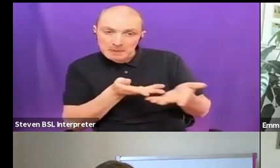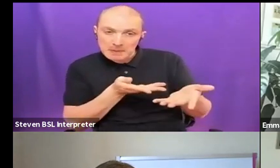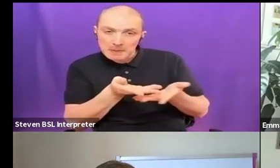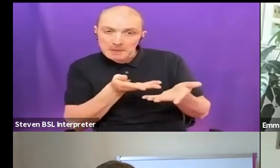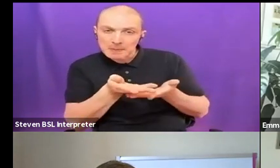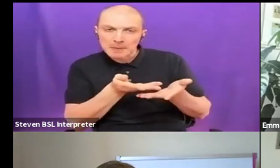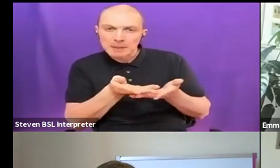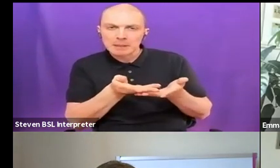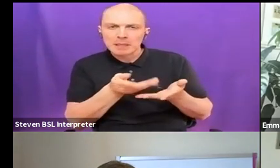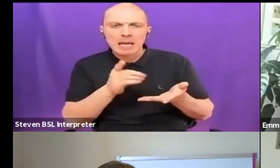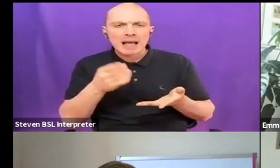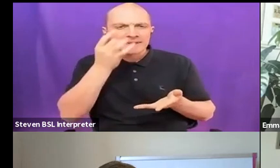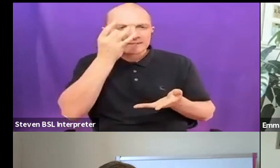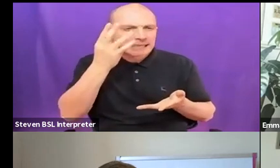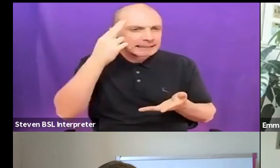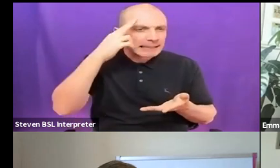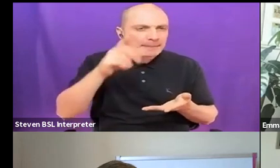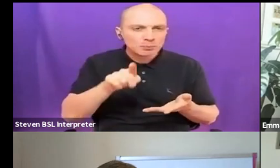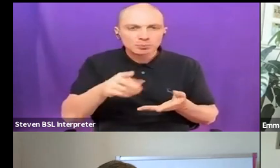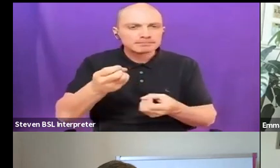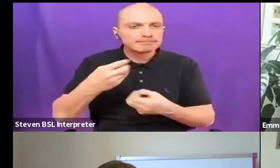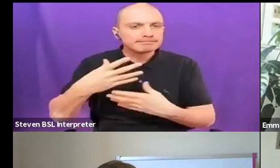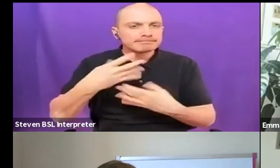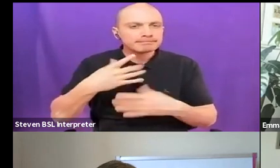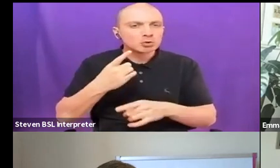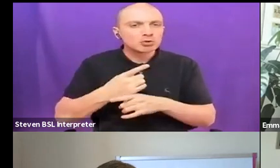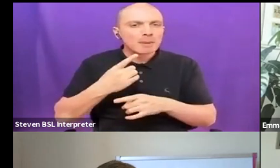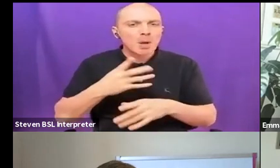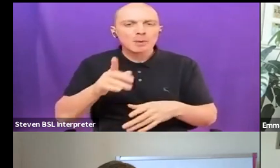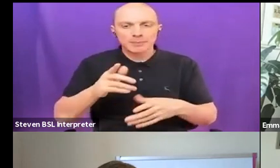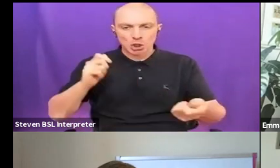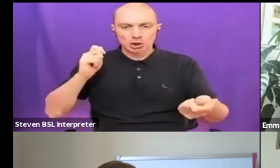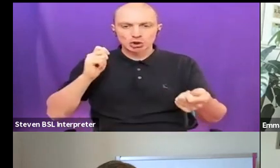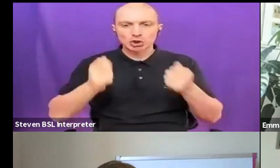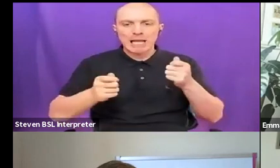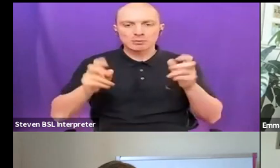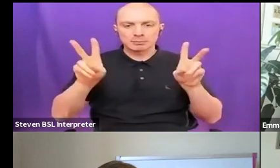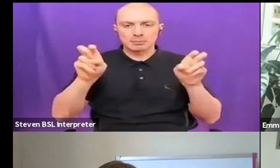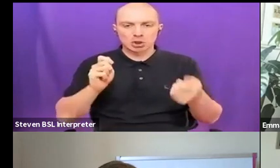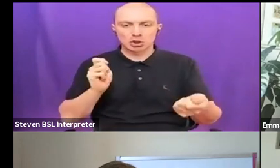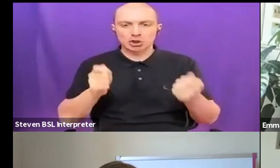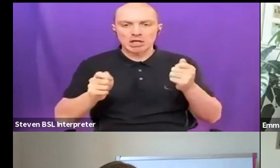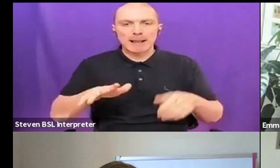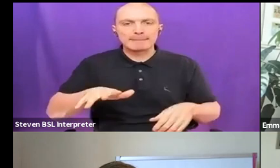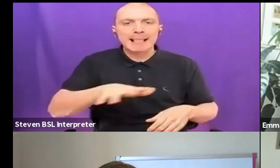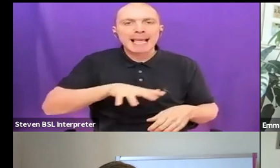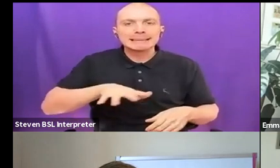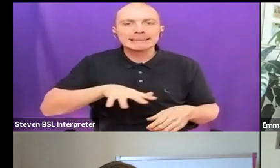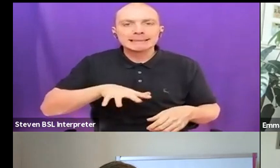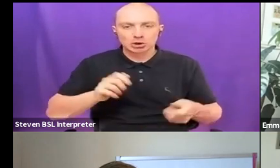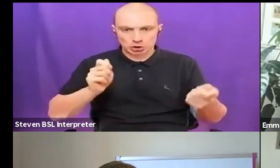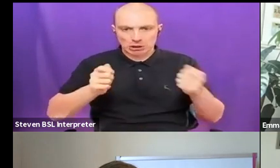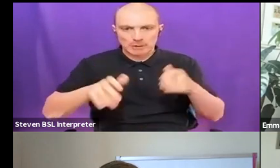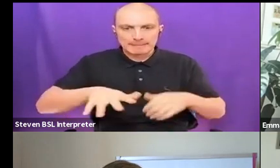somebody, sorry, I forget your name, was talking about changing places. You know, particularly I've also